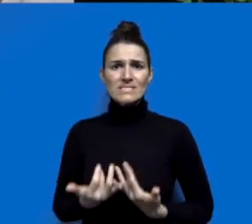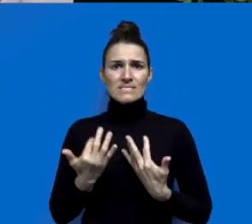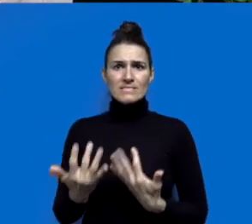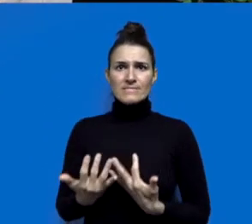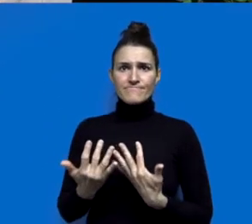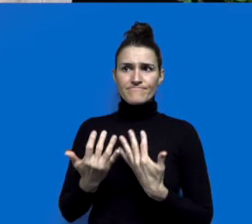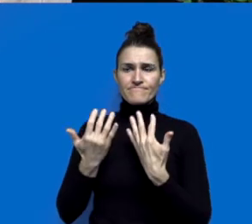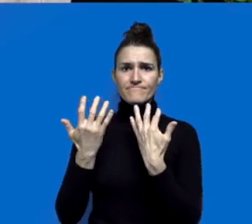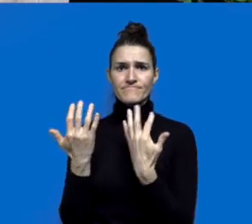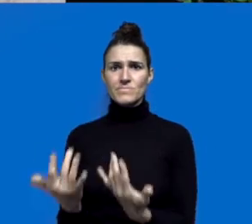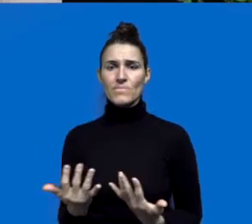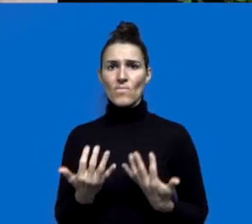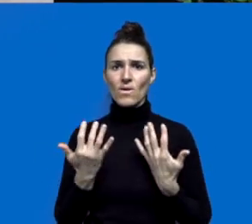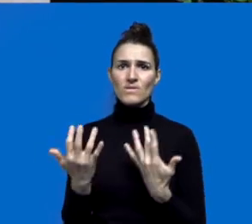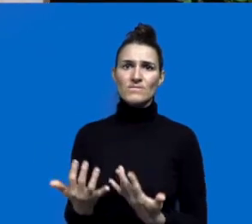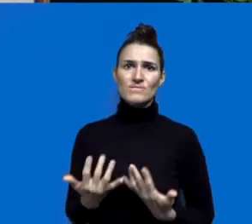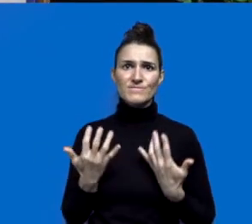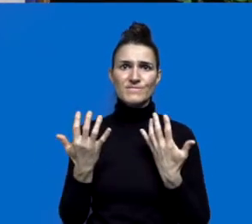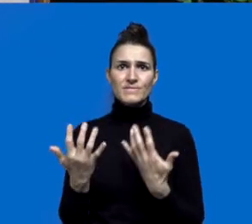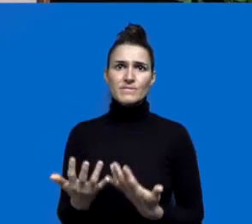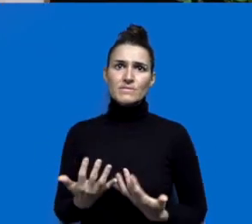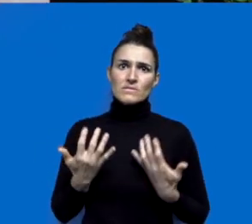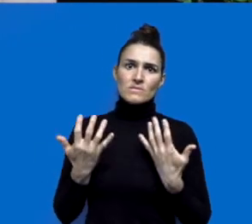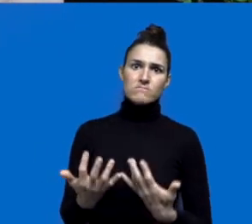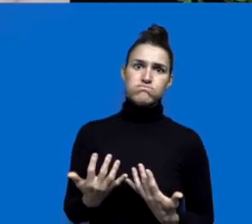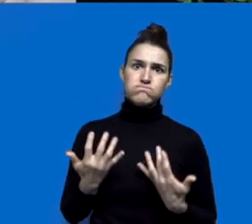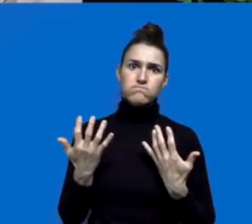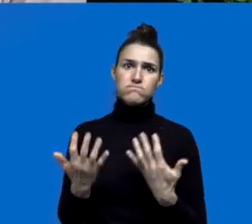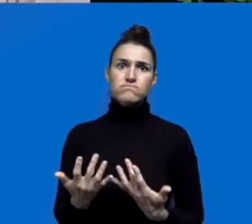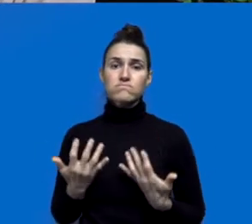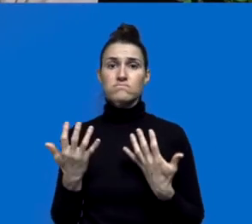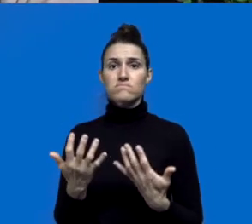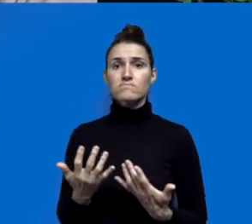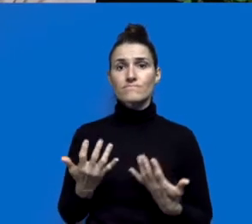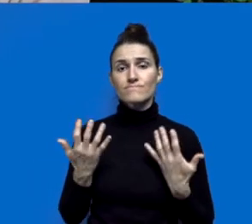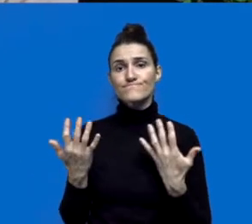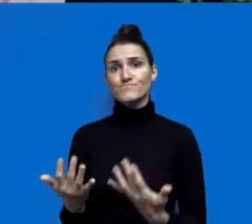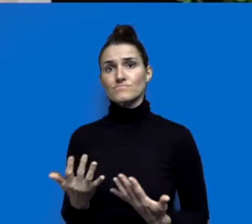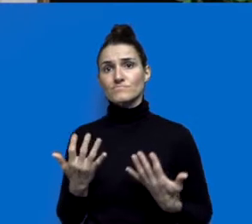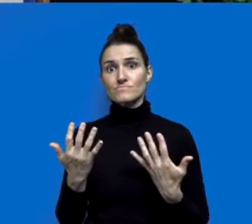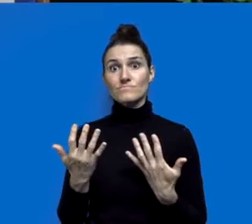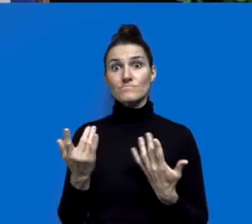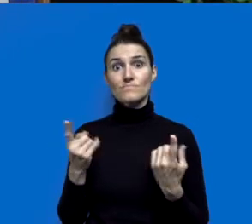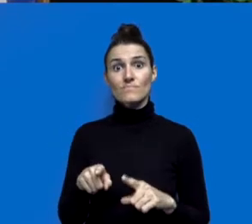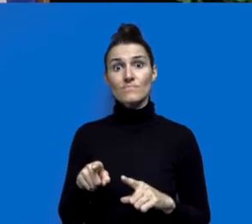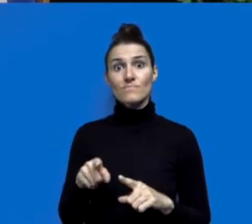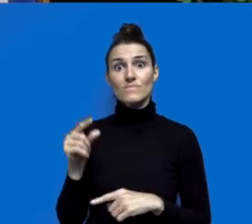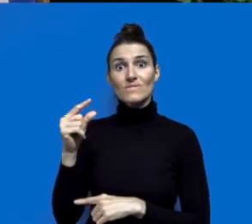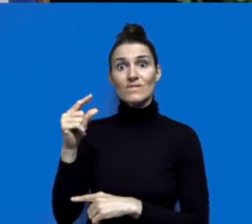So she waited. And she'd wait. And she'd wait.